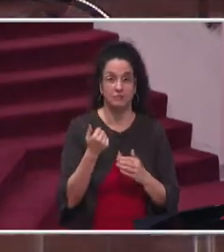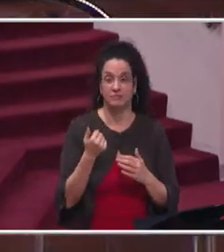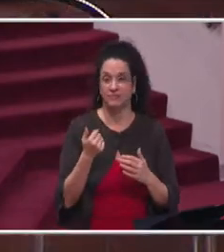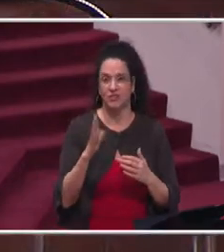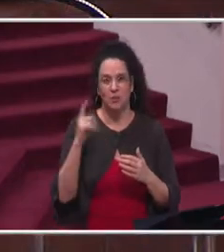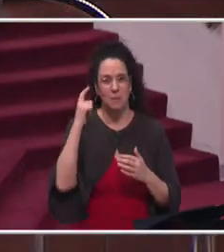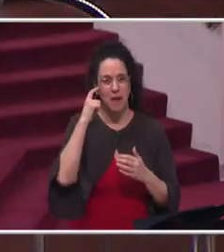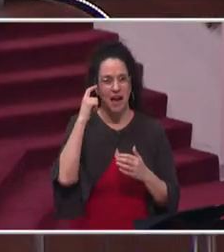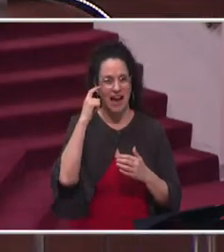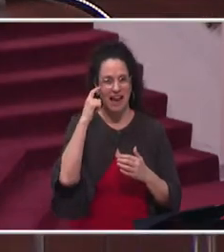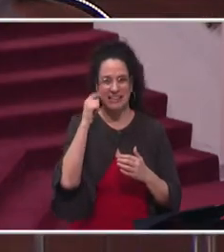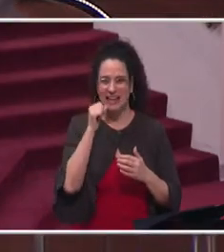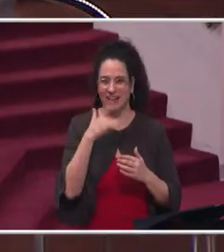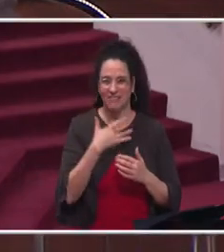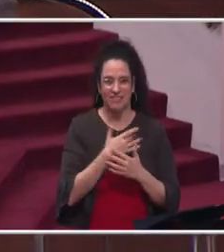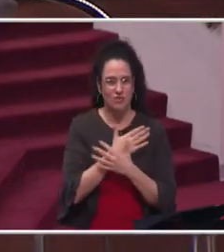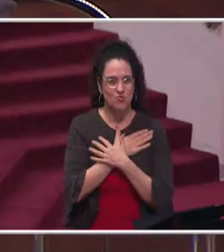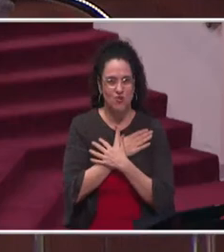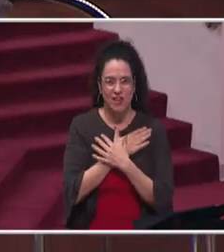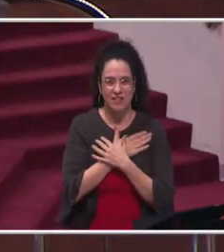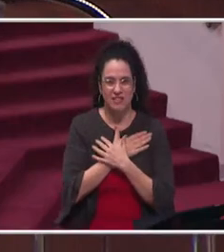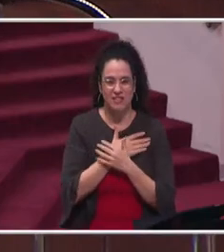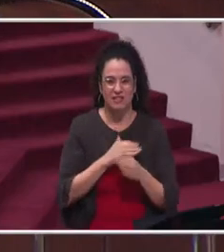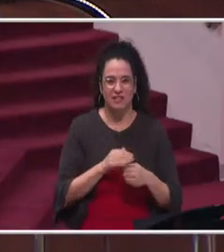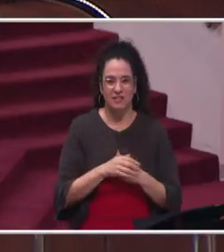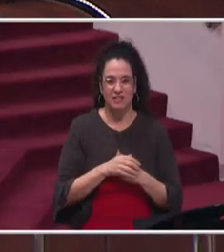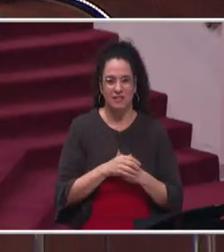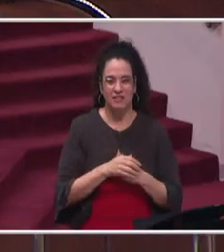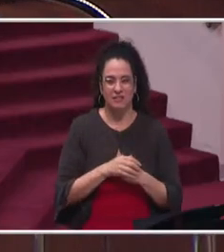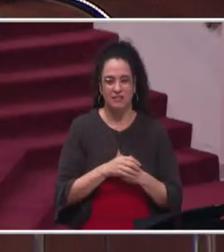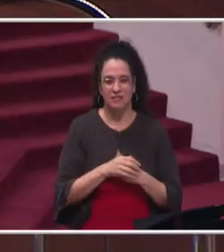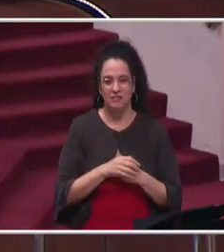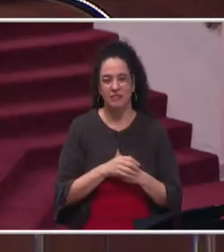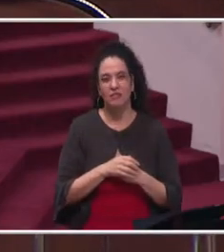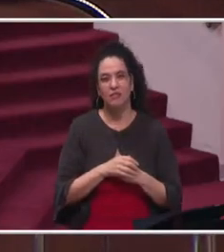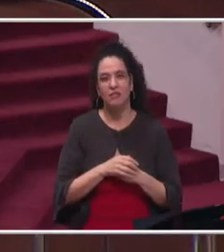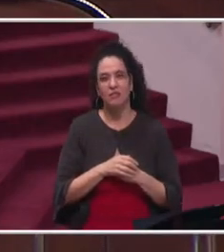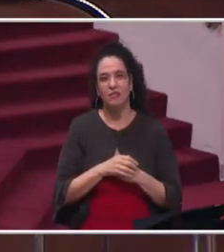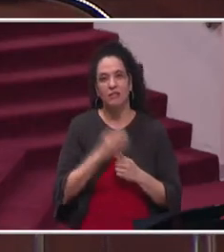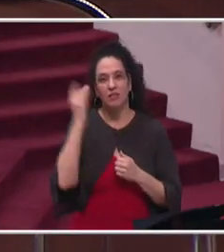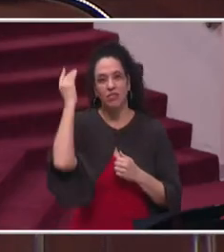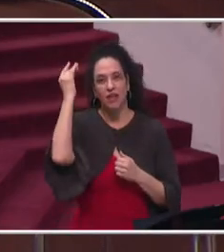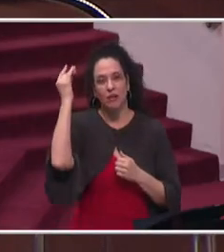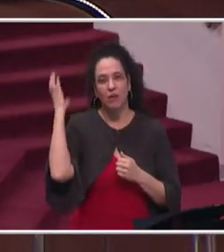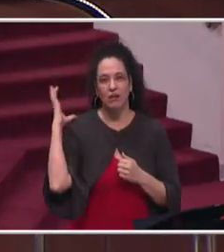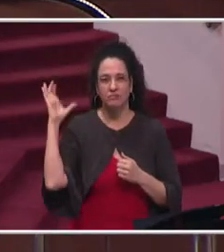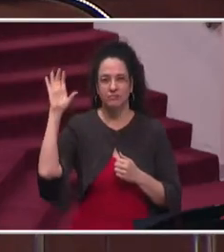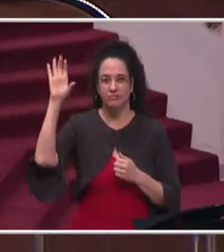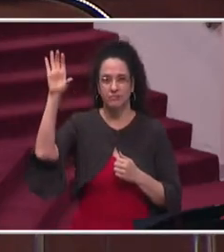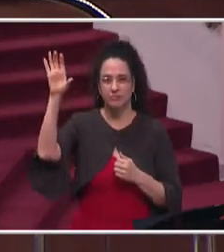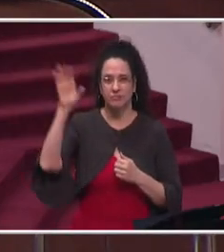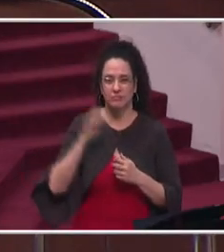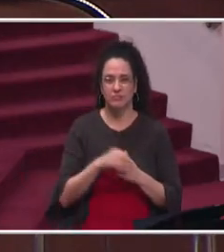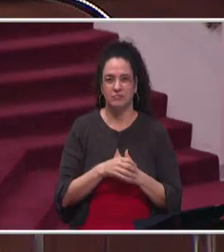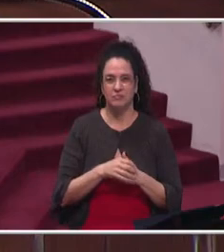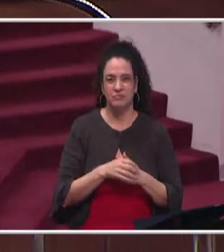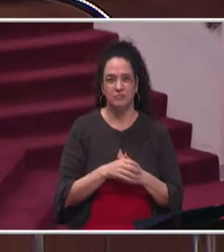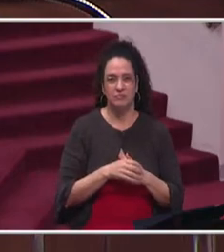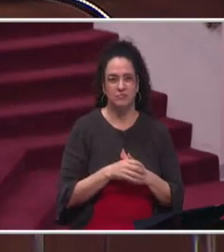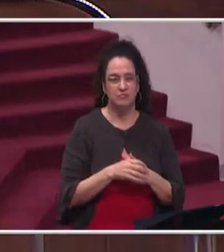your mind is not at rest and you are not at rest, then consider giving all that stuff over. Give it over to